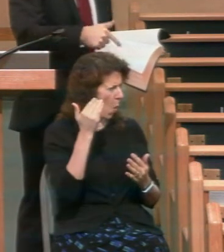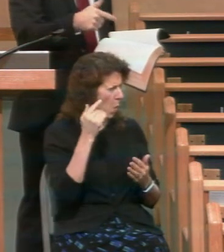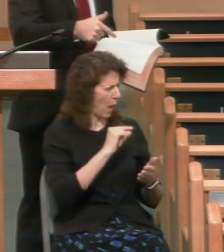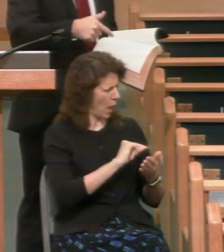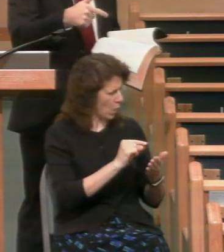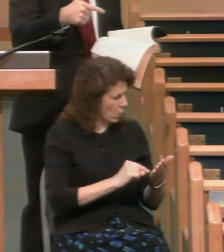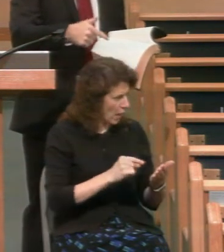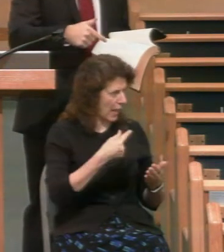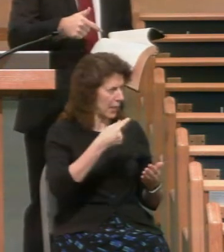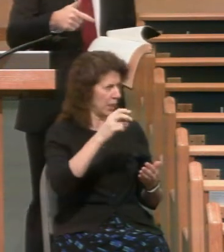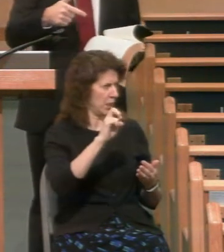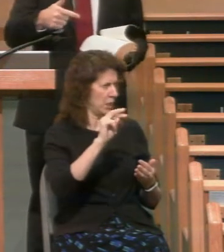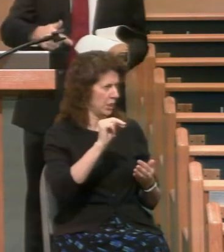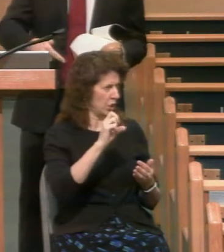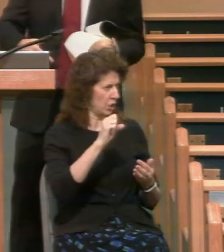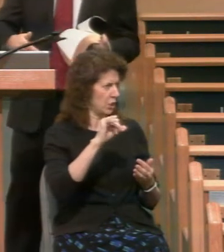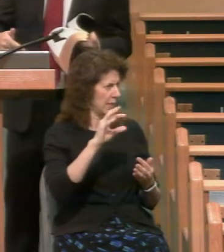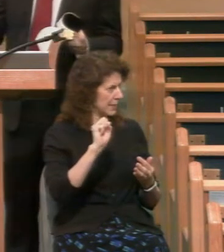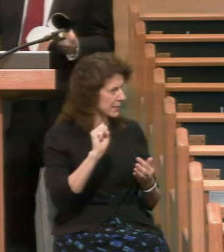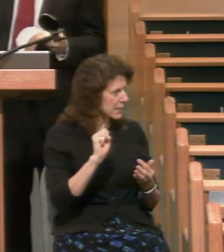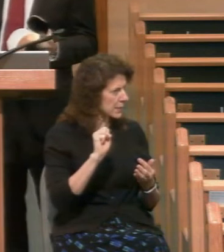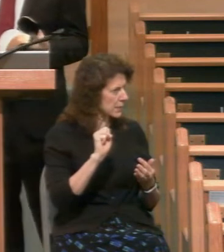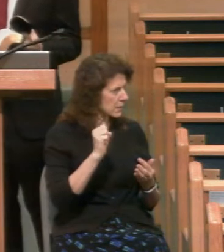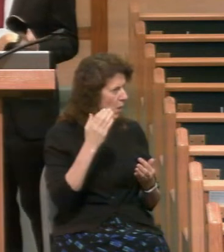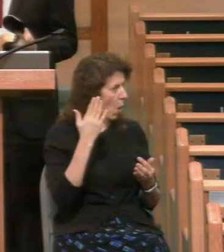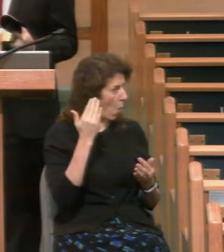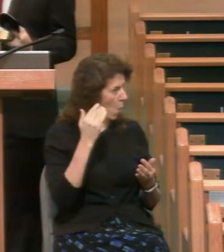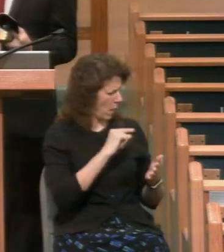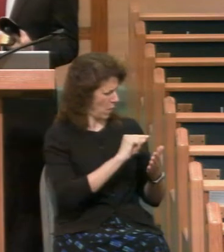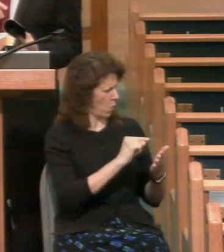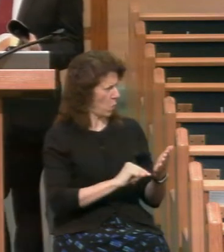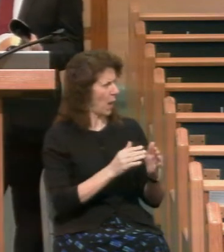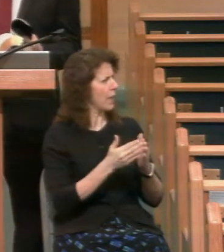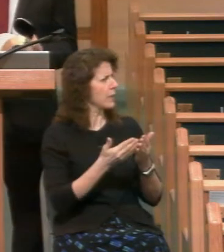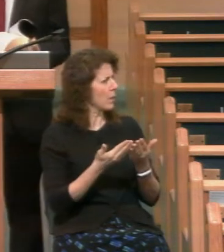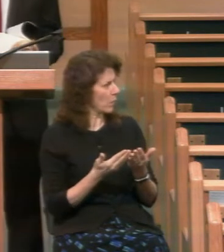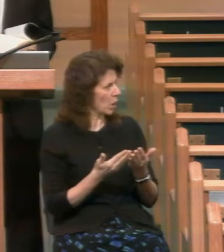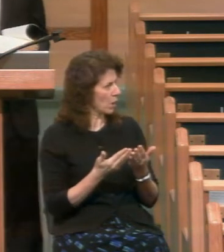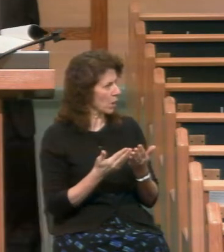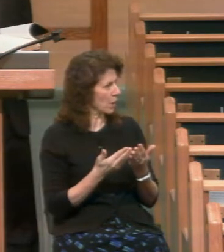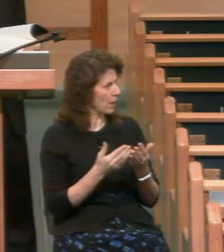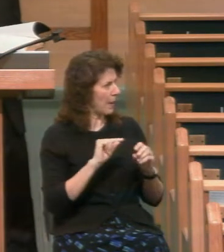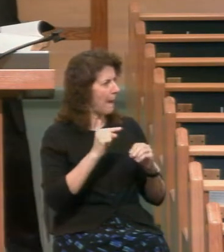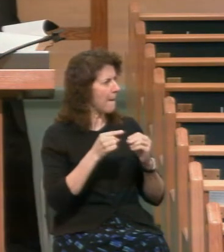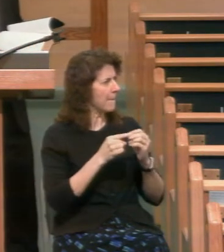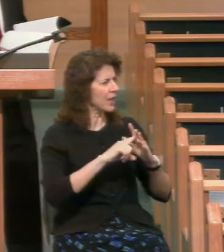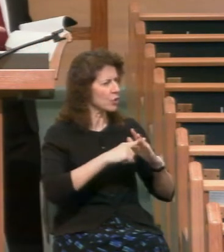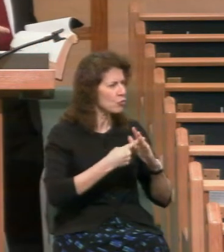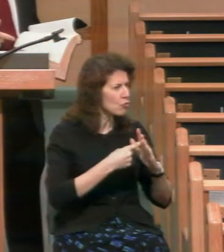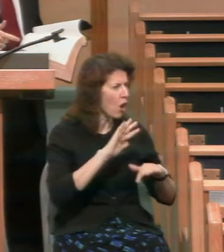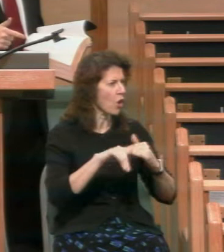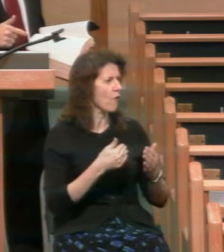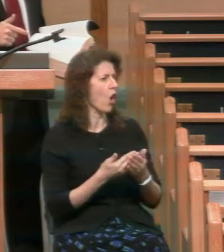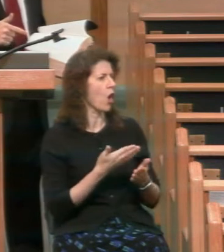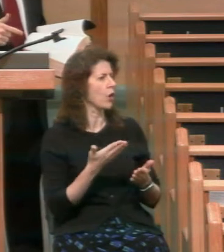does he write a book that goes back to the beginning of all things? Why does he start